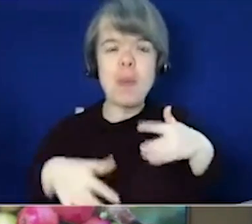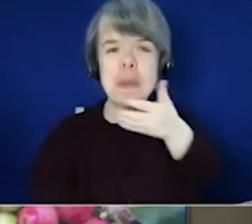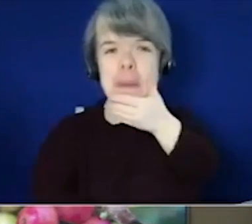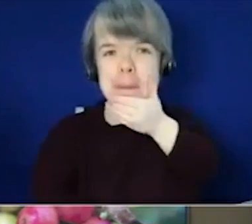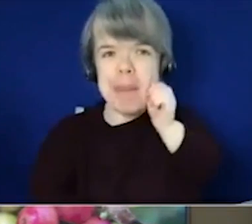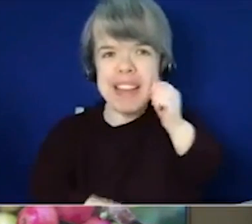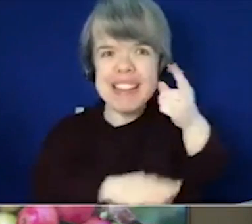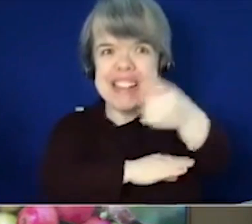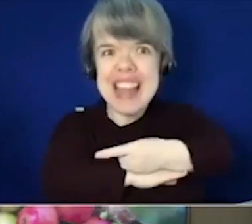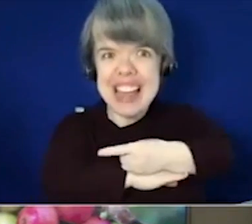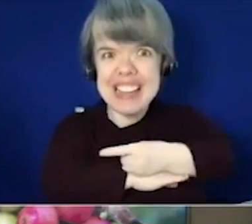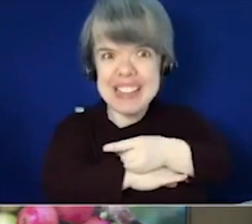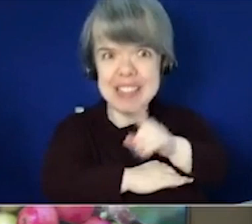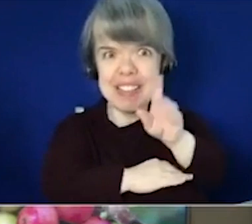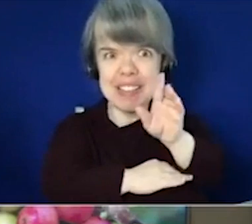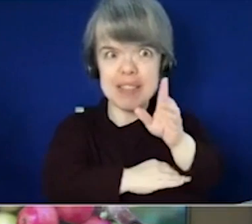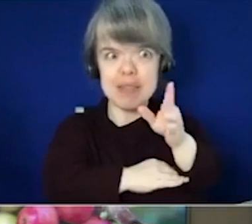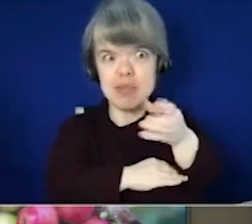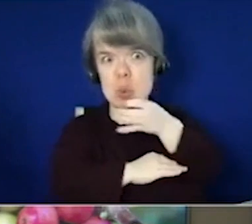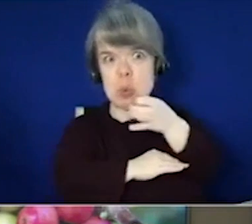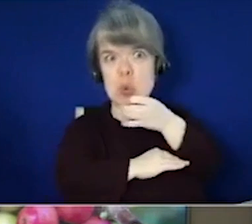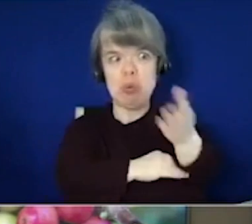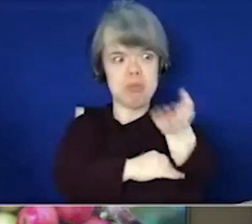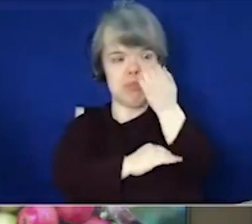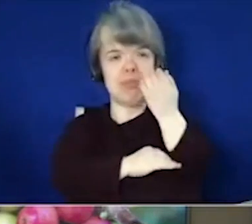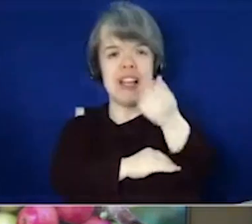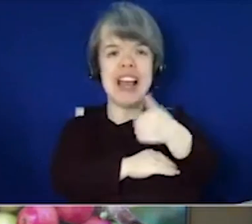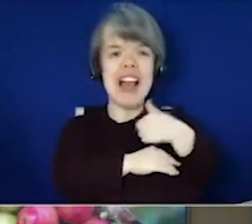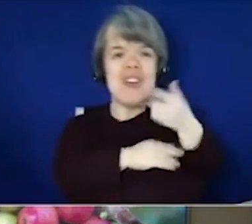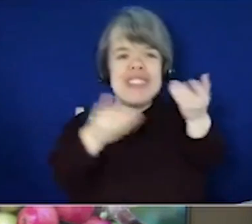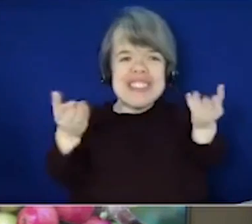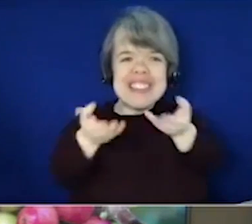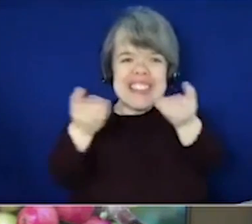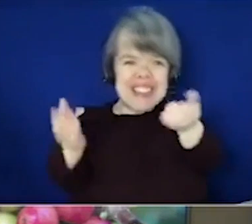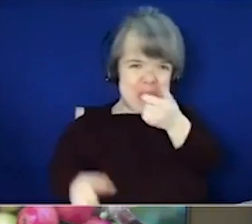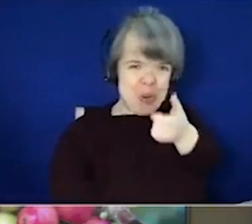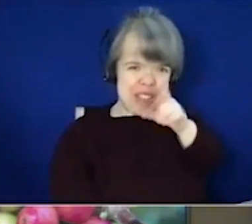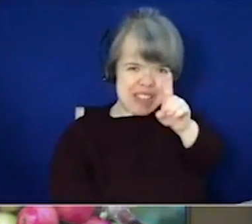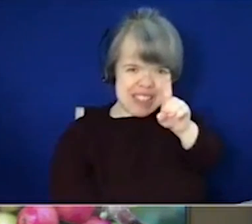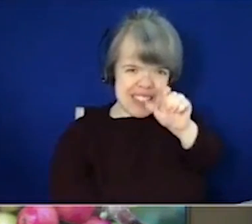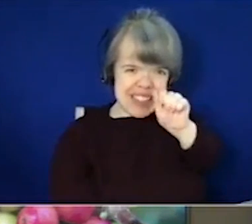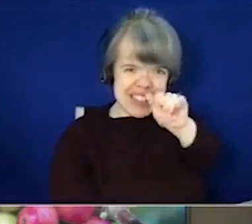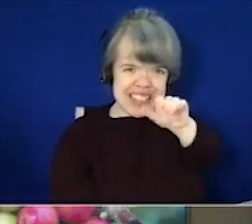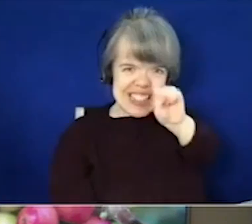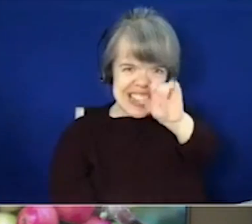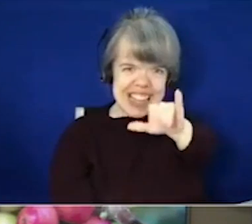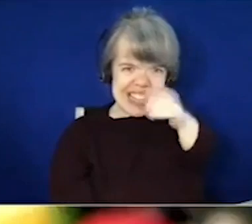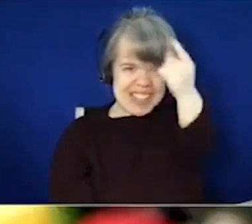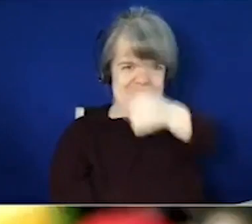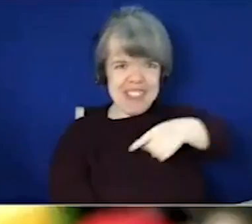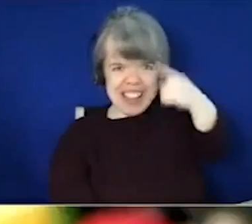us. Let's protect it, let's preserve it, let's enhance it. And you have my solemn promise that I